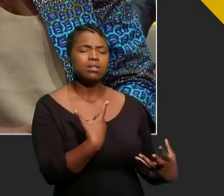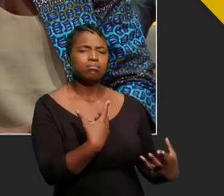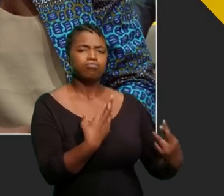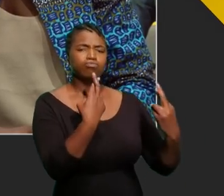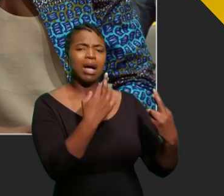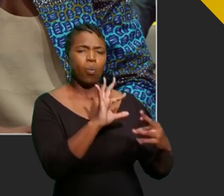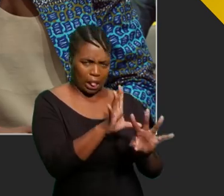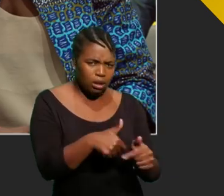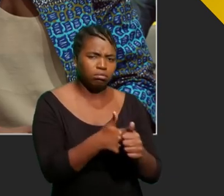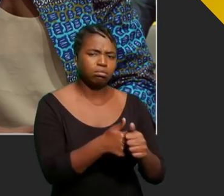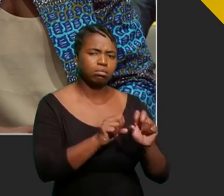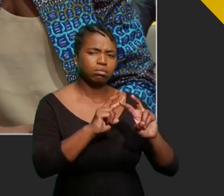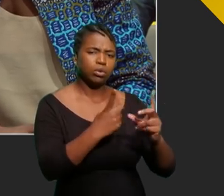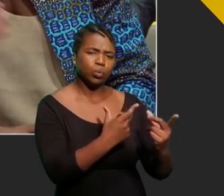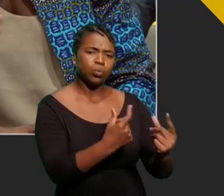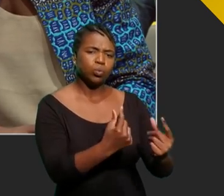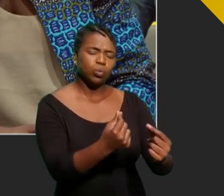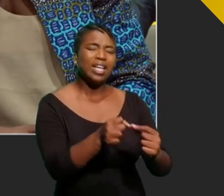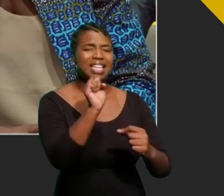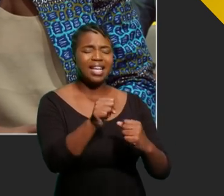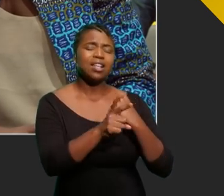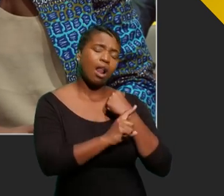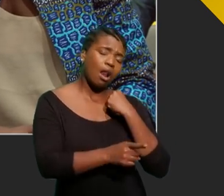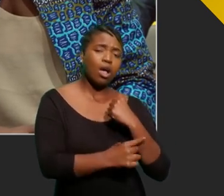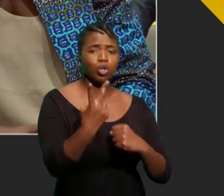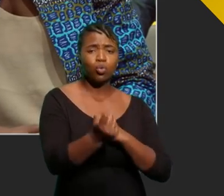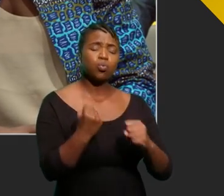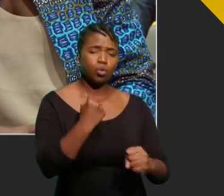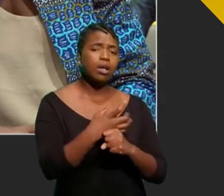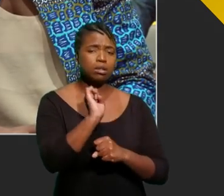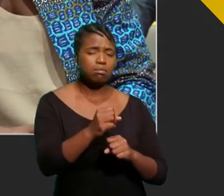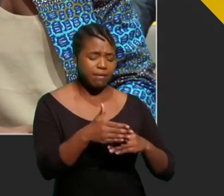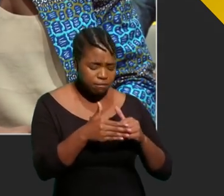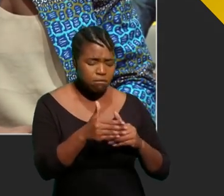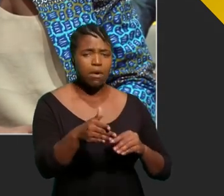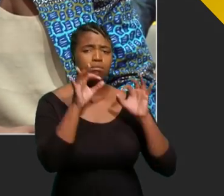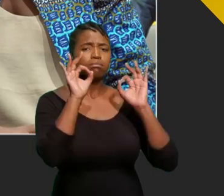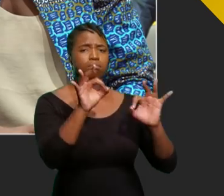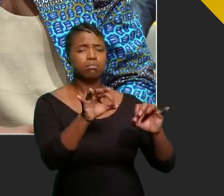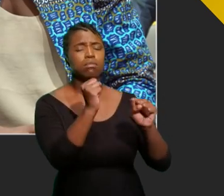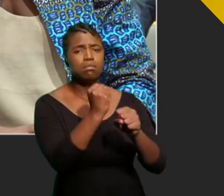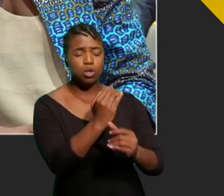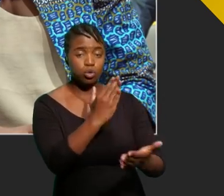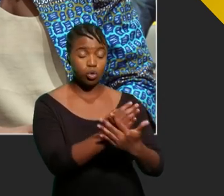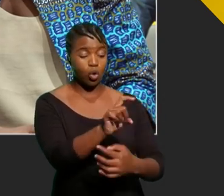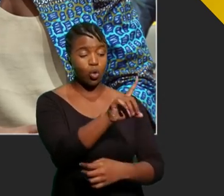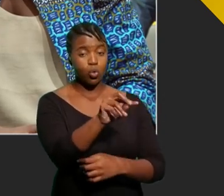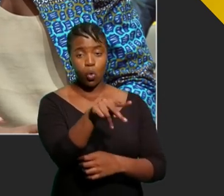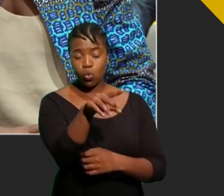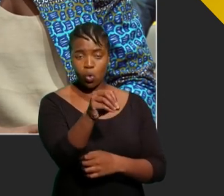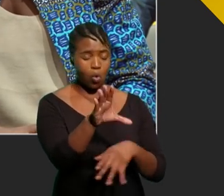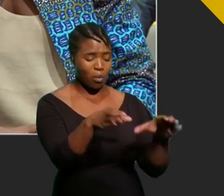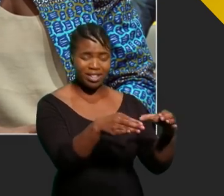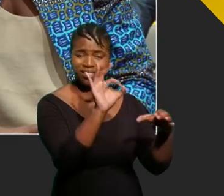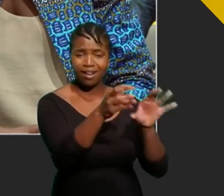he will follow this through. And in the last 2 years, he's made the right steps to bring that to light. And the Zondo Commission is a